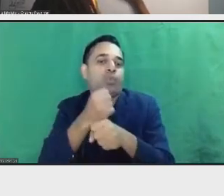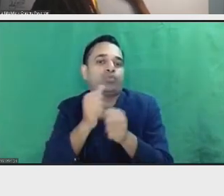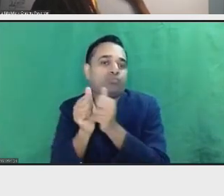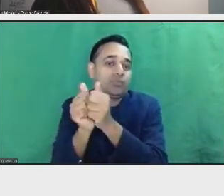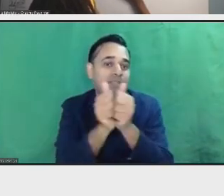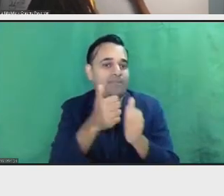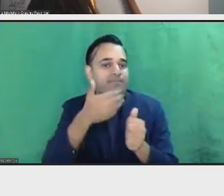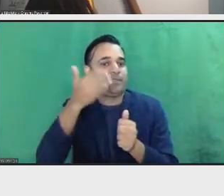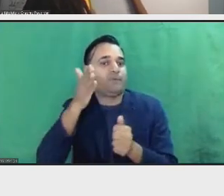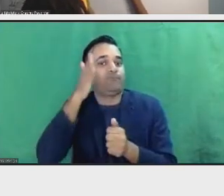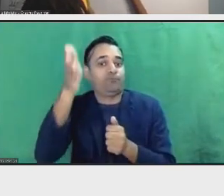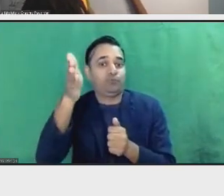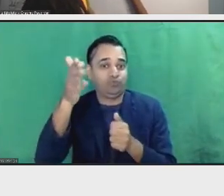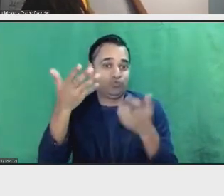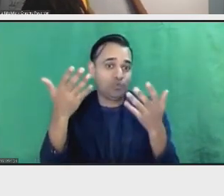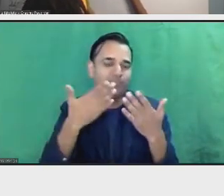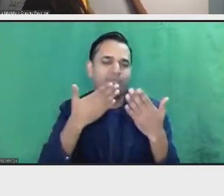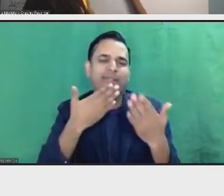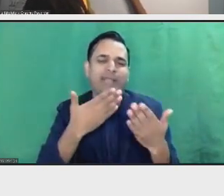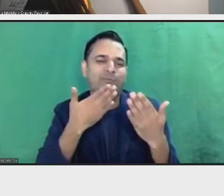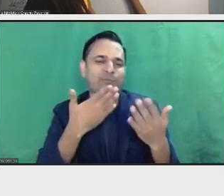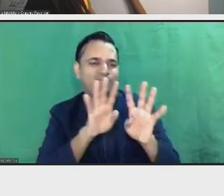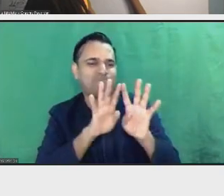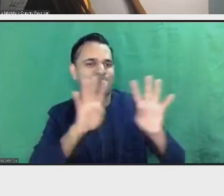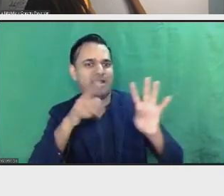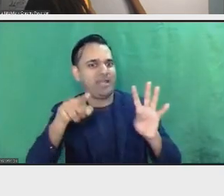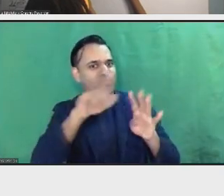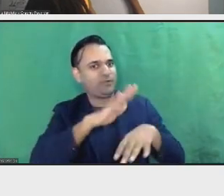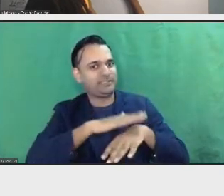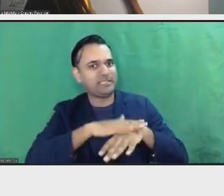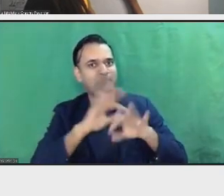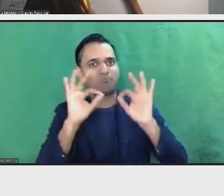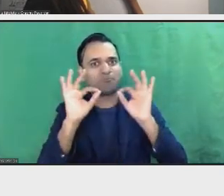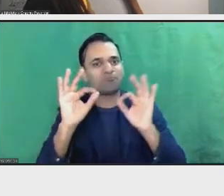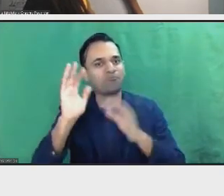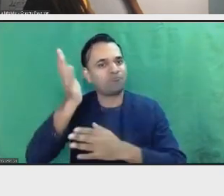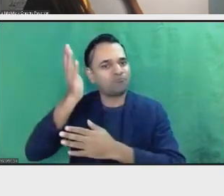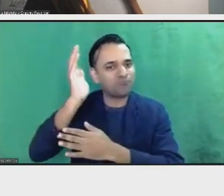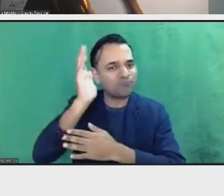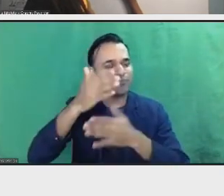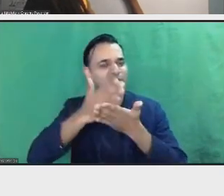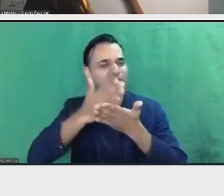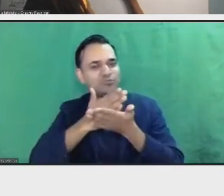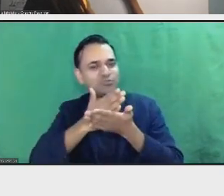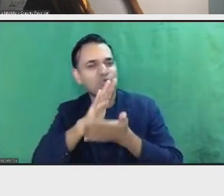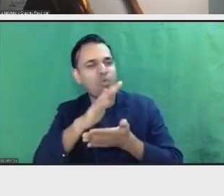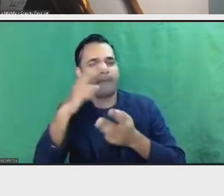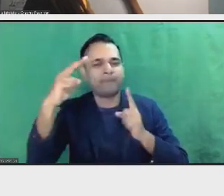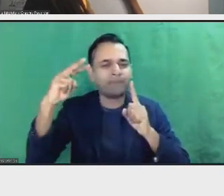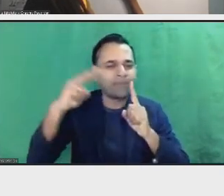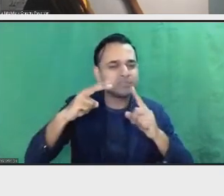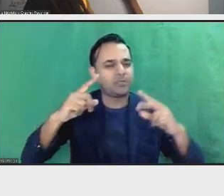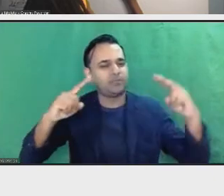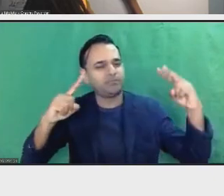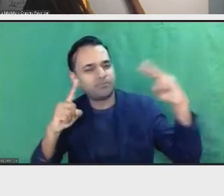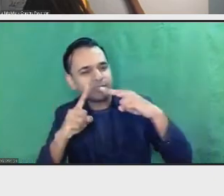for your knowledge, for sharing your views and your insights as well. And based on the discussion that we've